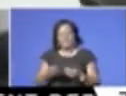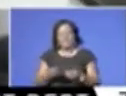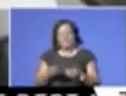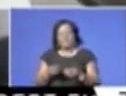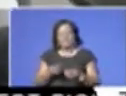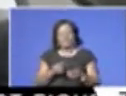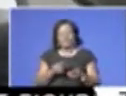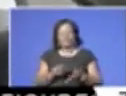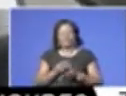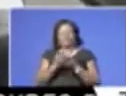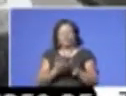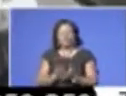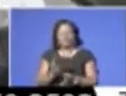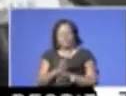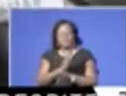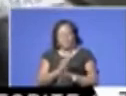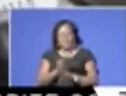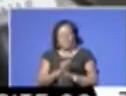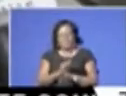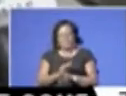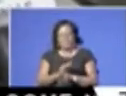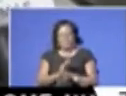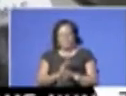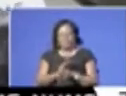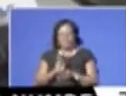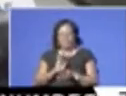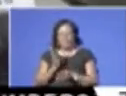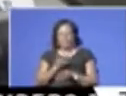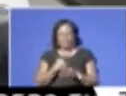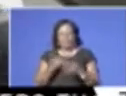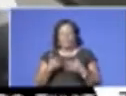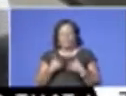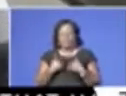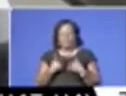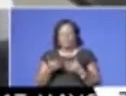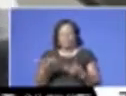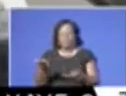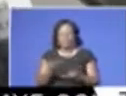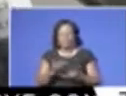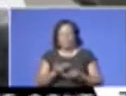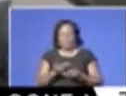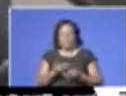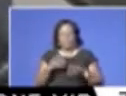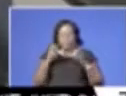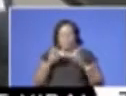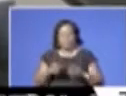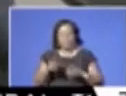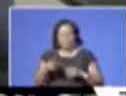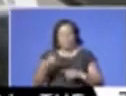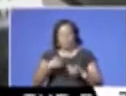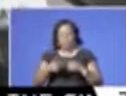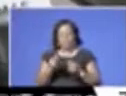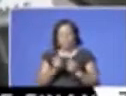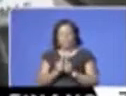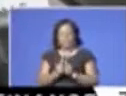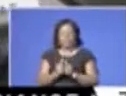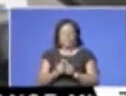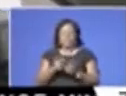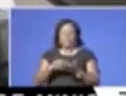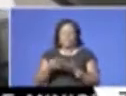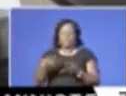industry, we are very, very pleased that they have reaffirmed their commitment to moving ahead with the project. And